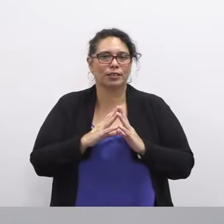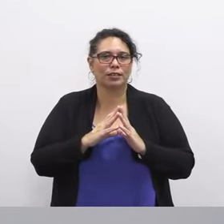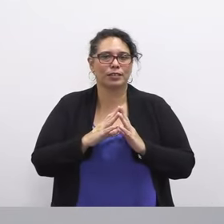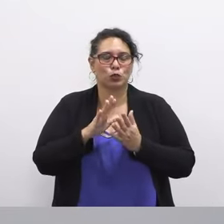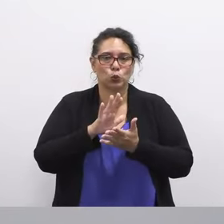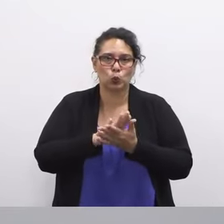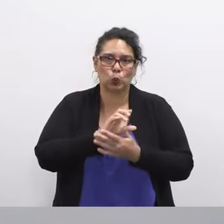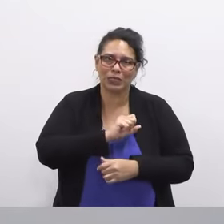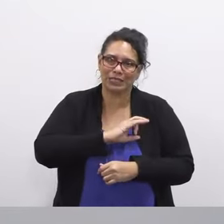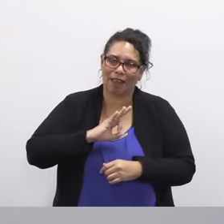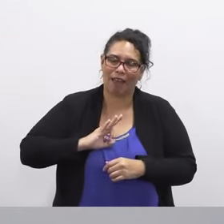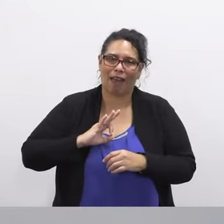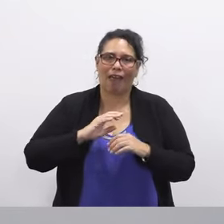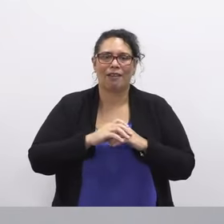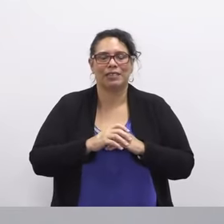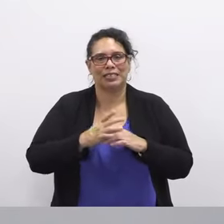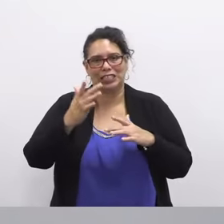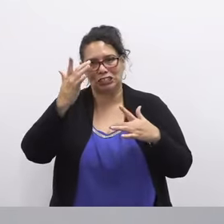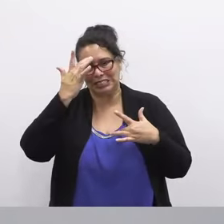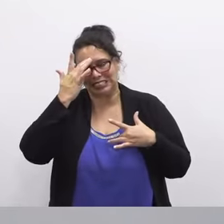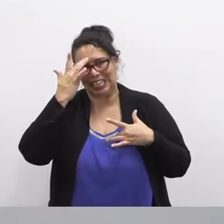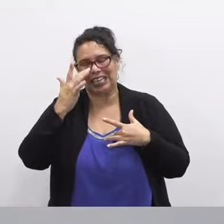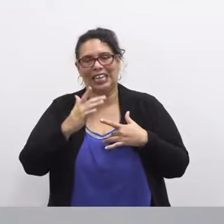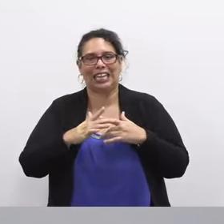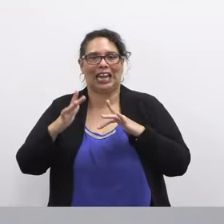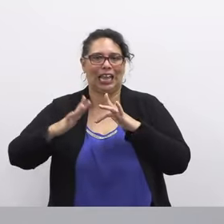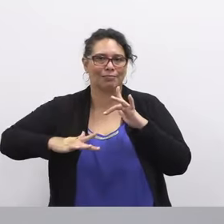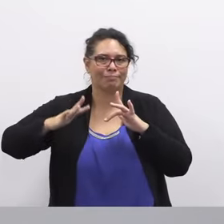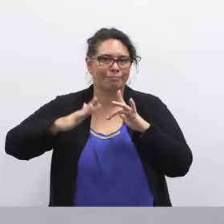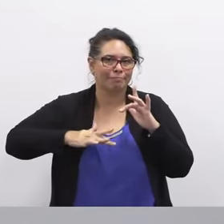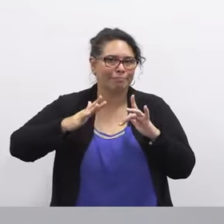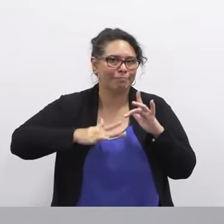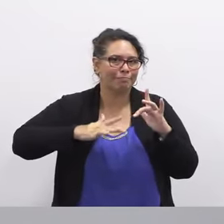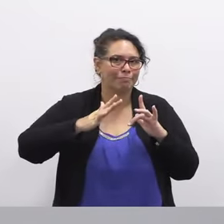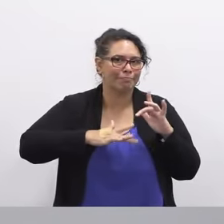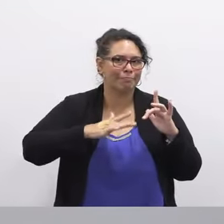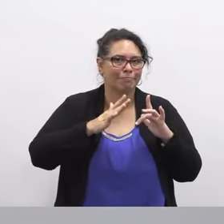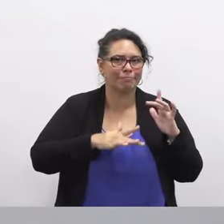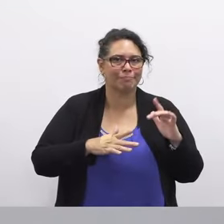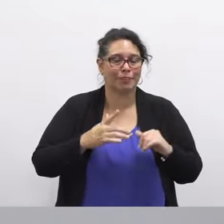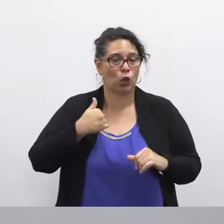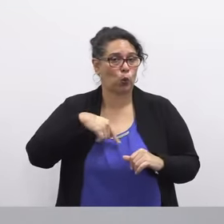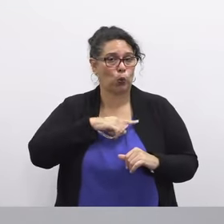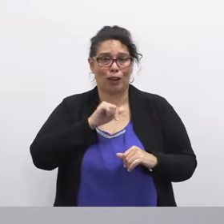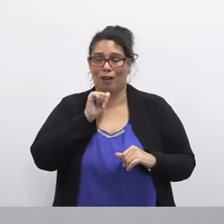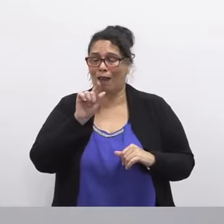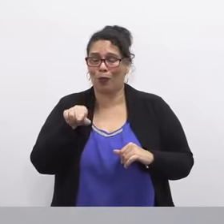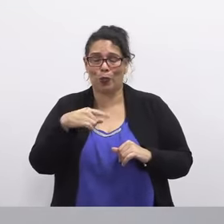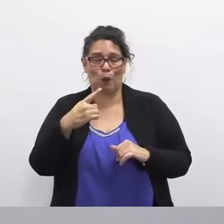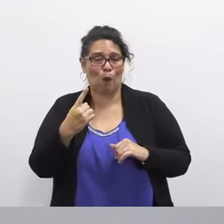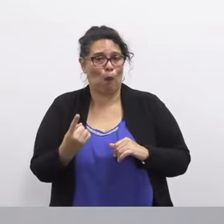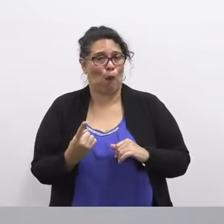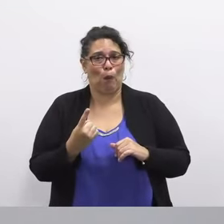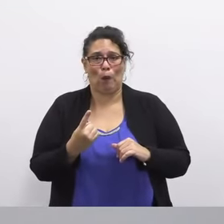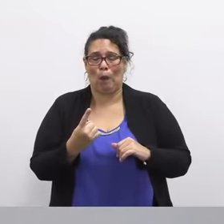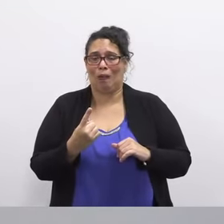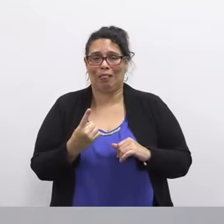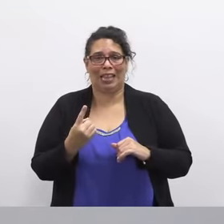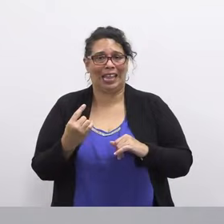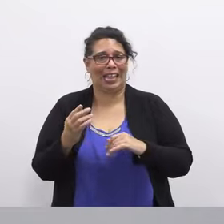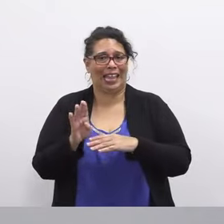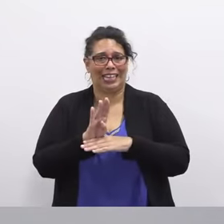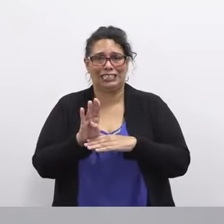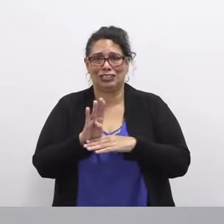school staff that are sick and missing school. And we are not the only industry that's suffering in this